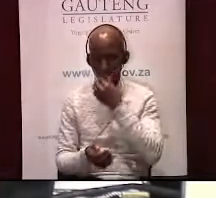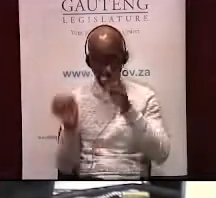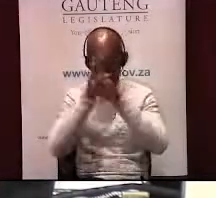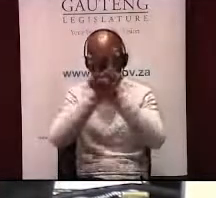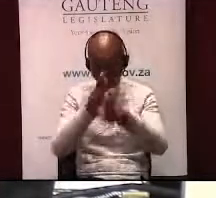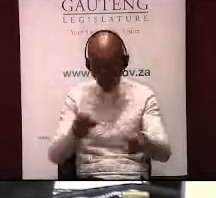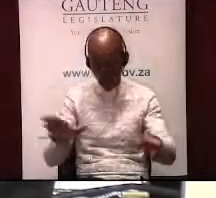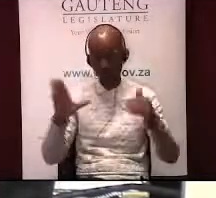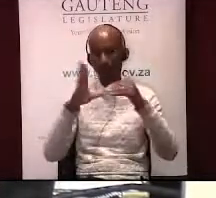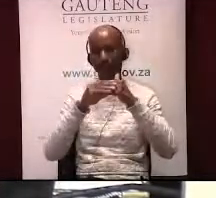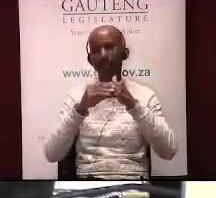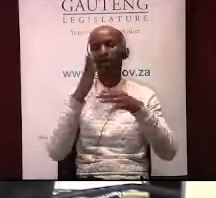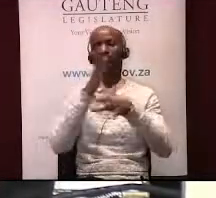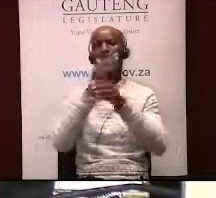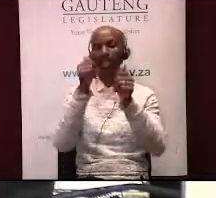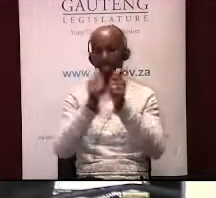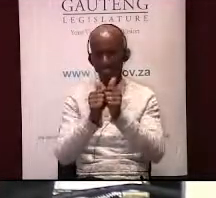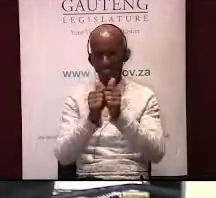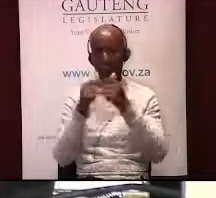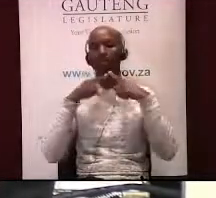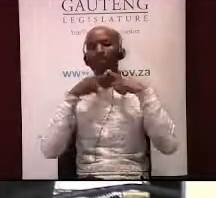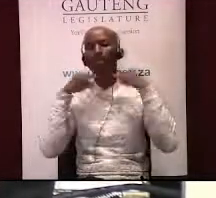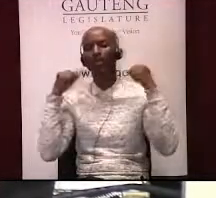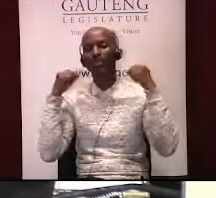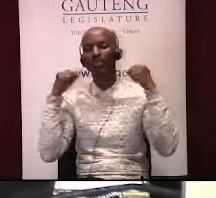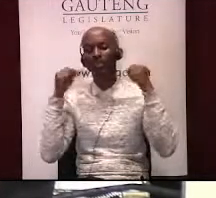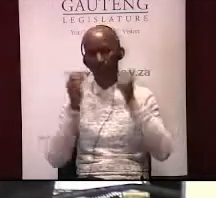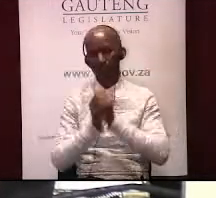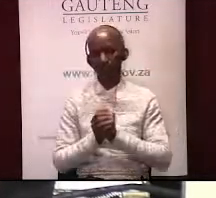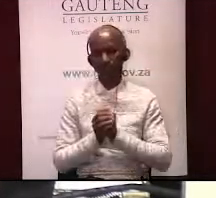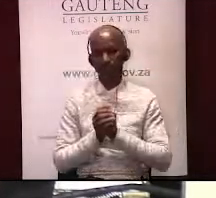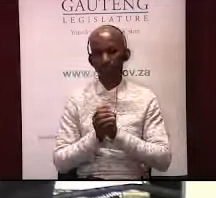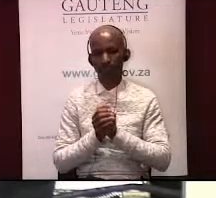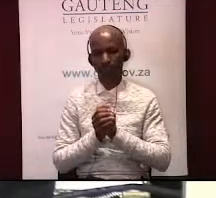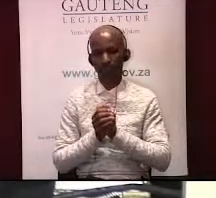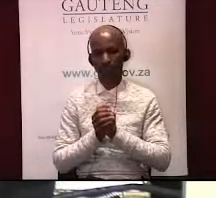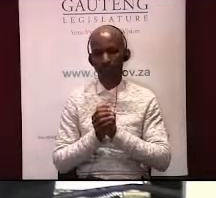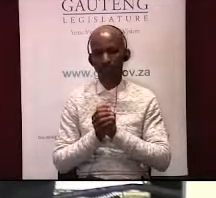Honorable members, colleagues, pastors, apostles,